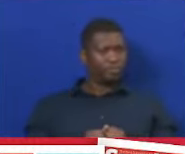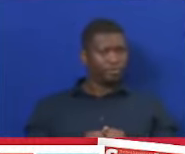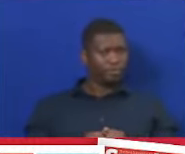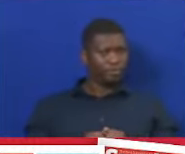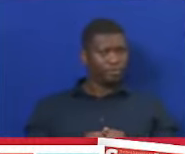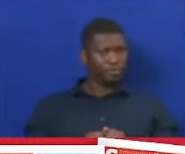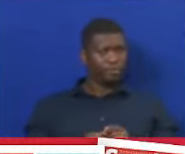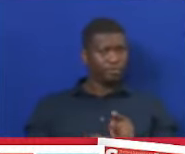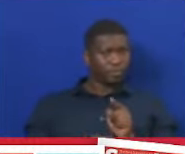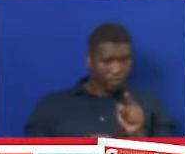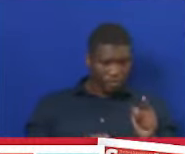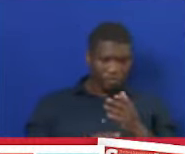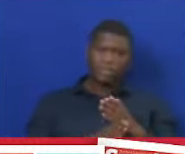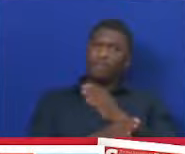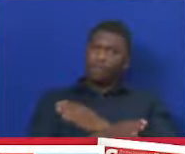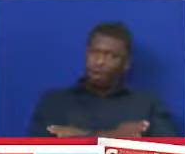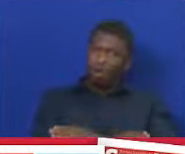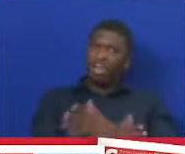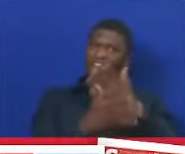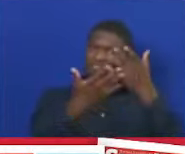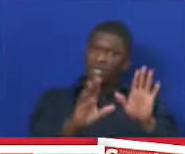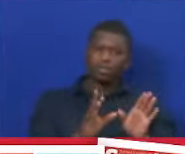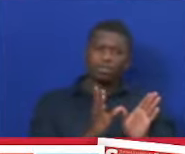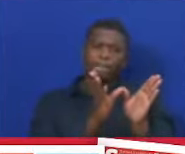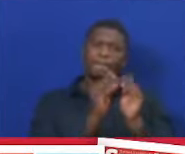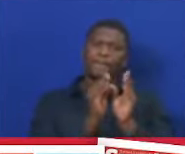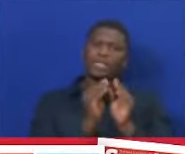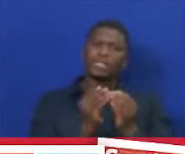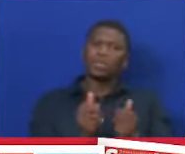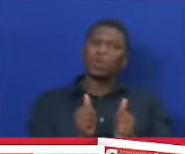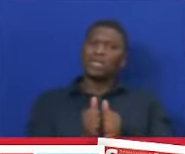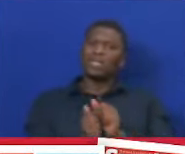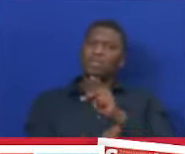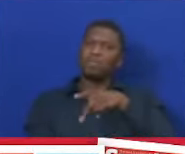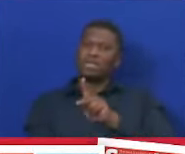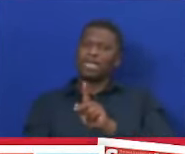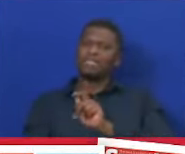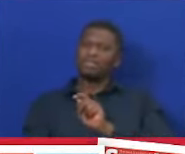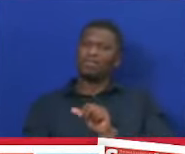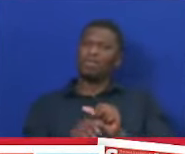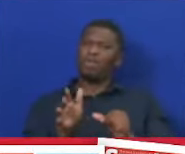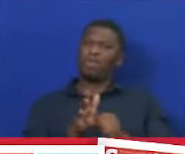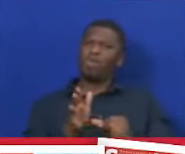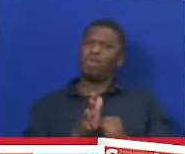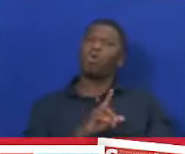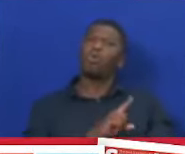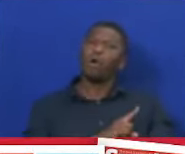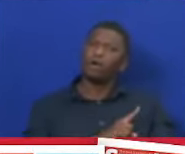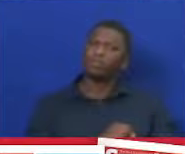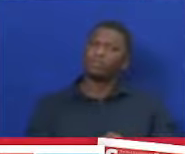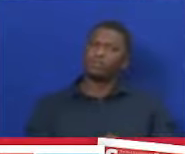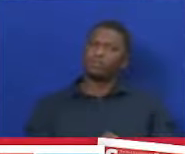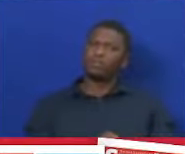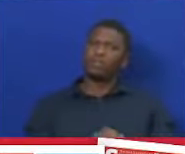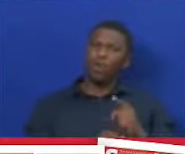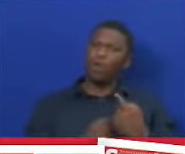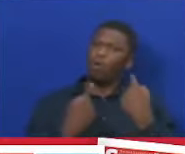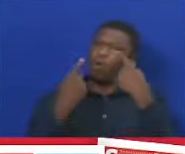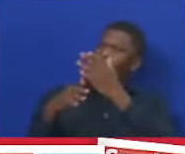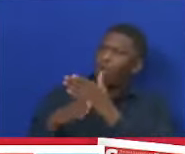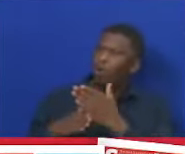with the members of the Special Task Force and why it was deemed necessary for this operation.